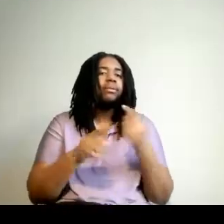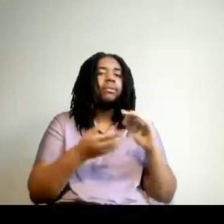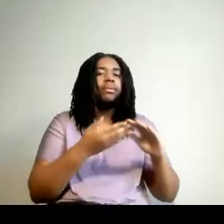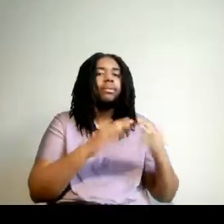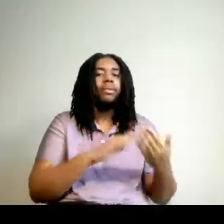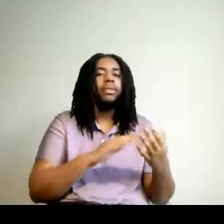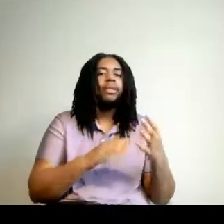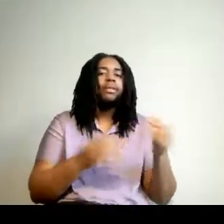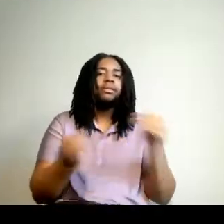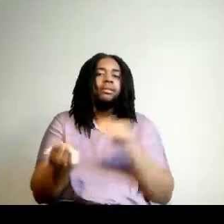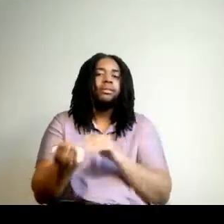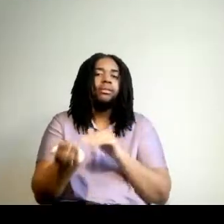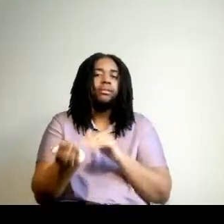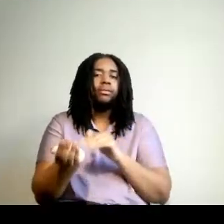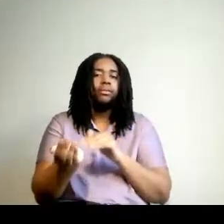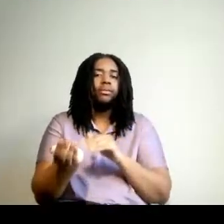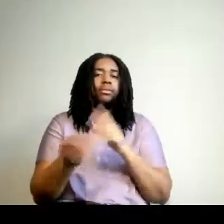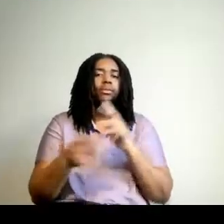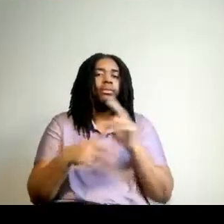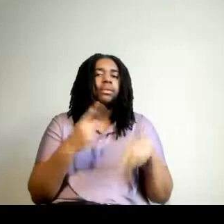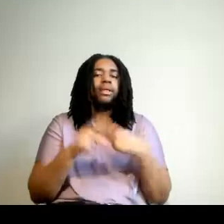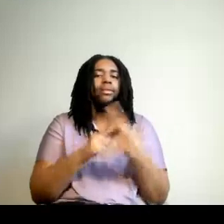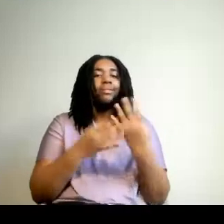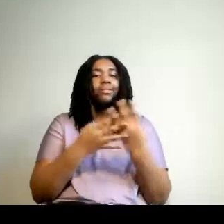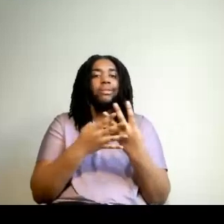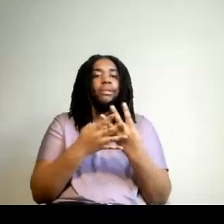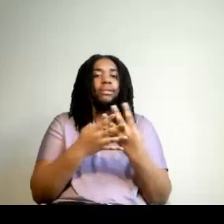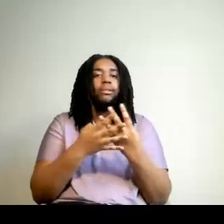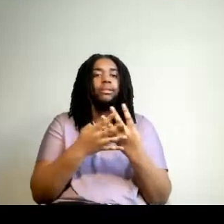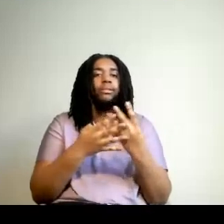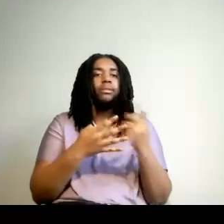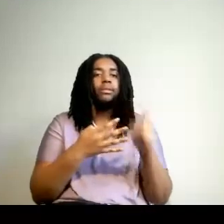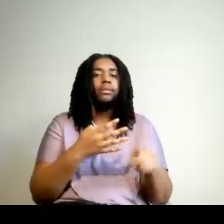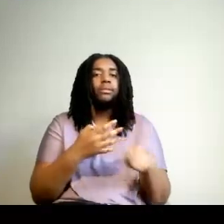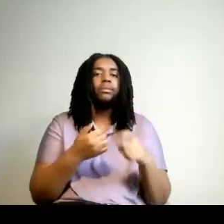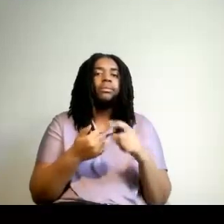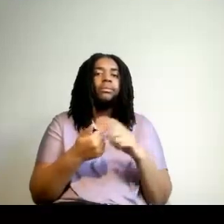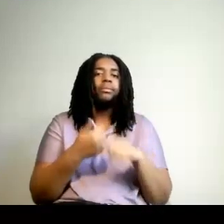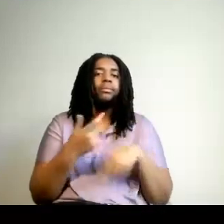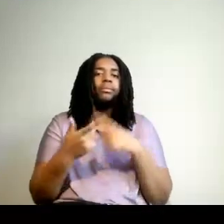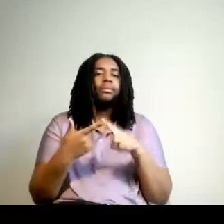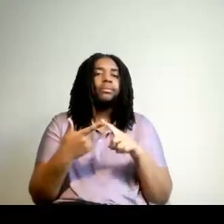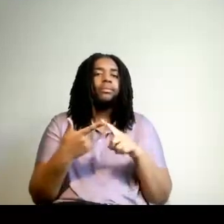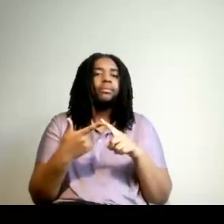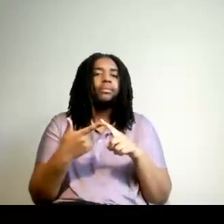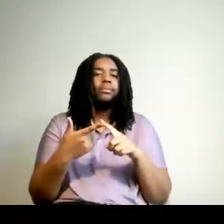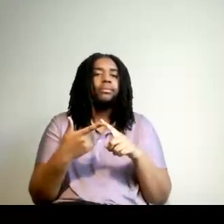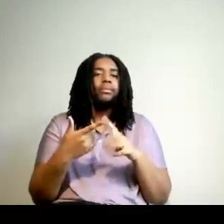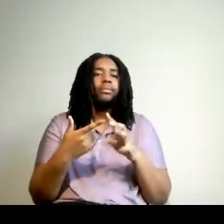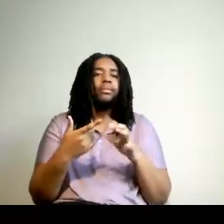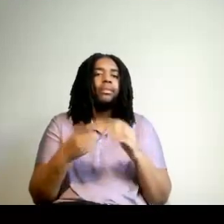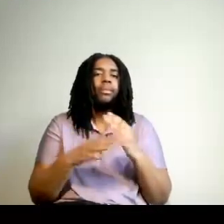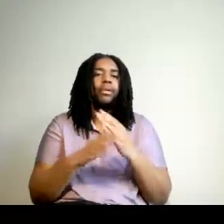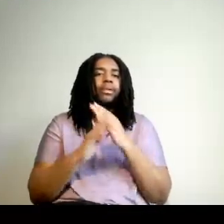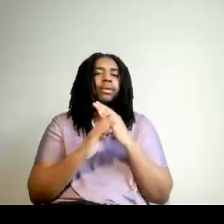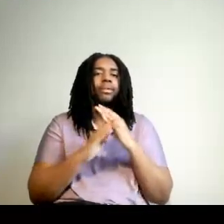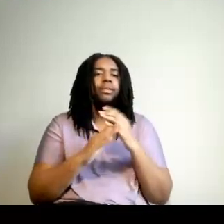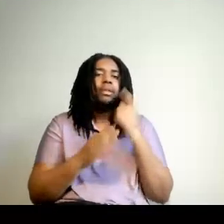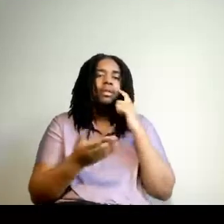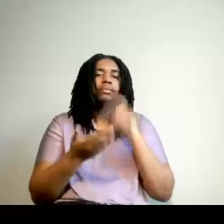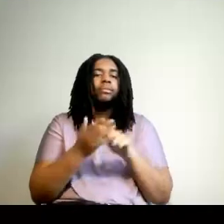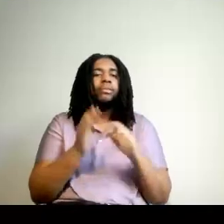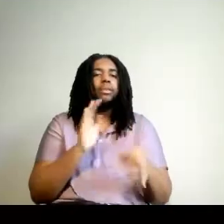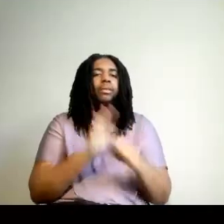the providers of what kind of screening that could be done. The second part is to identify the barriers. What are the barriers